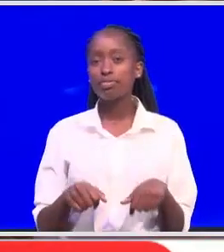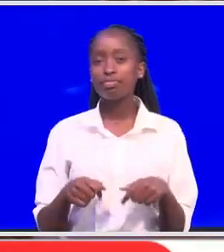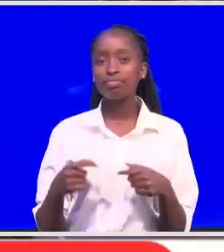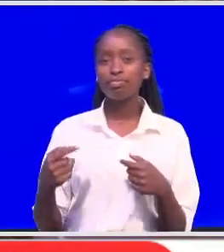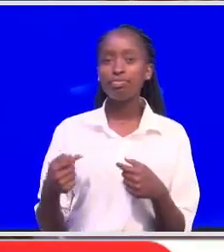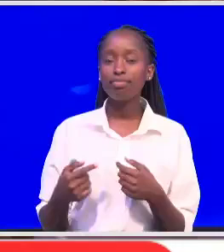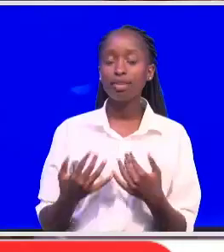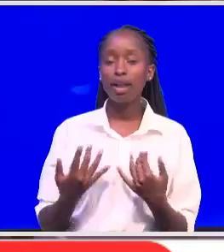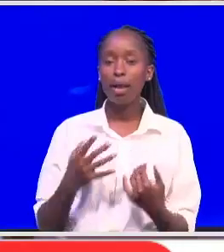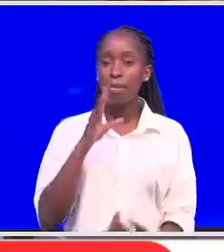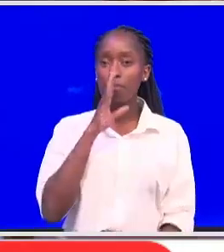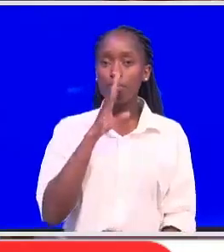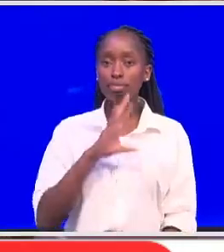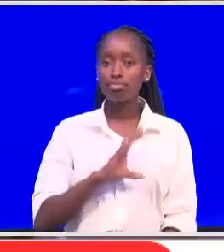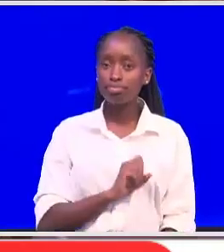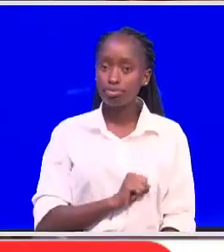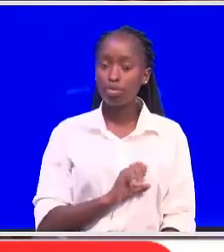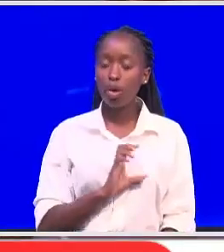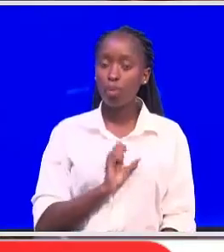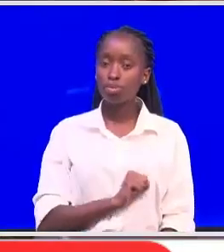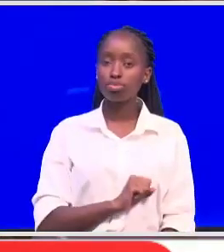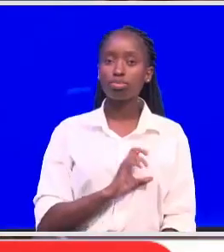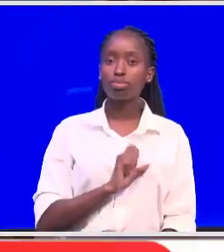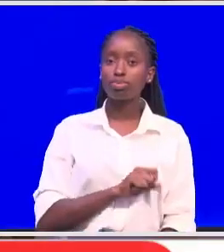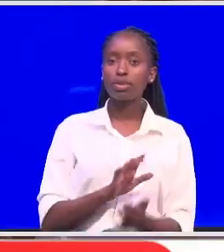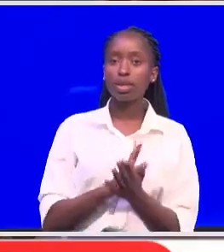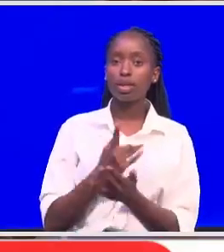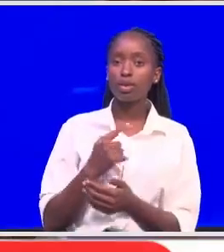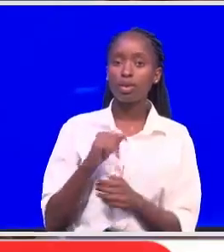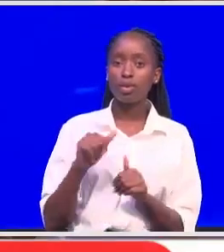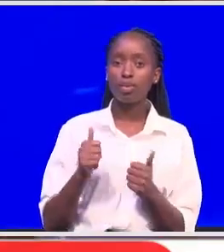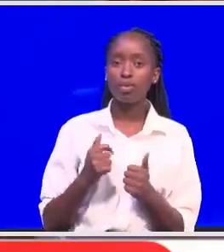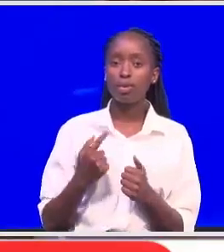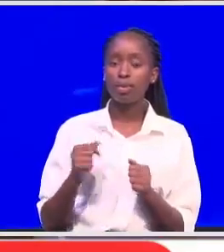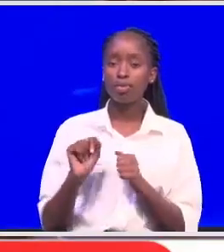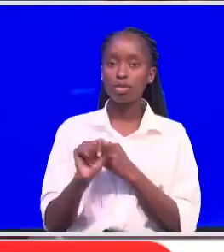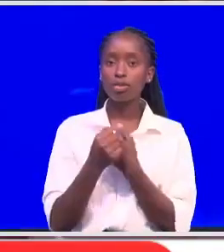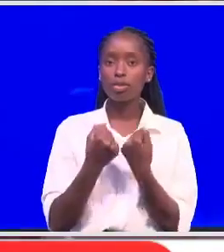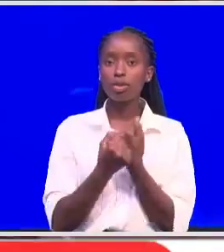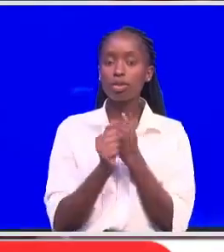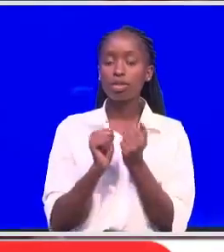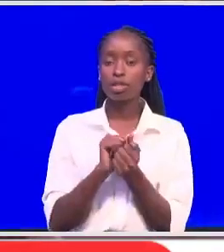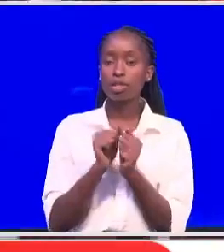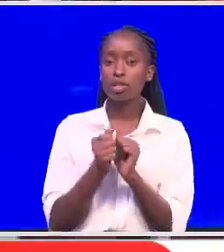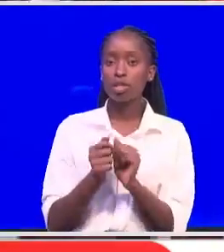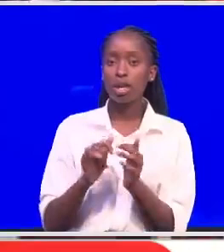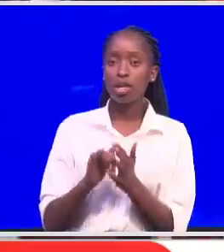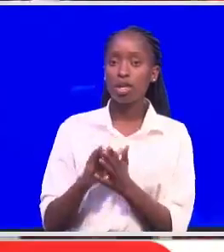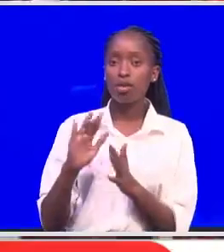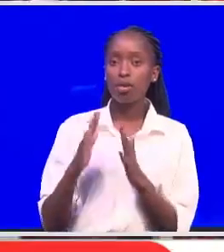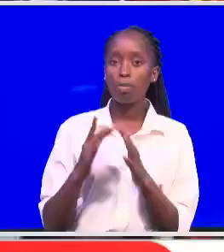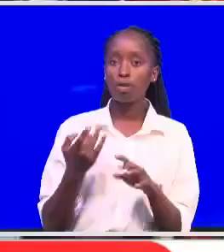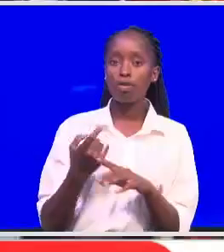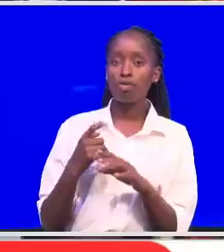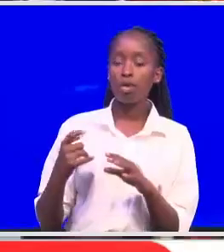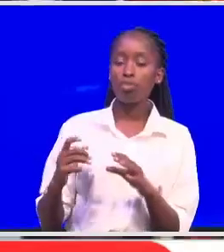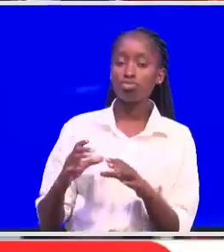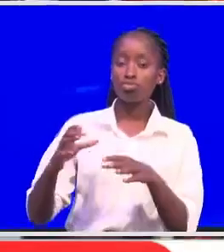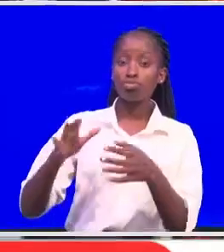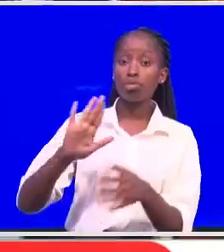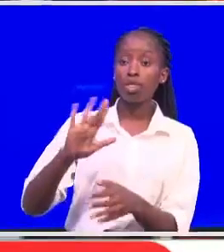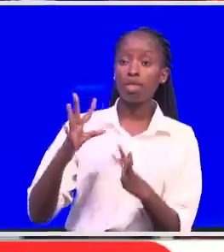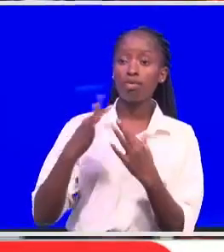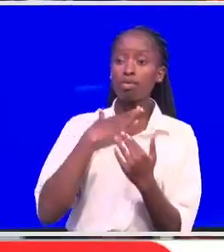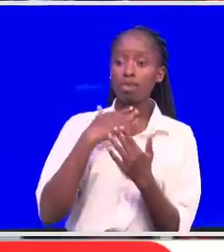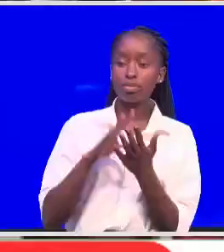kuvumilia na kuvumiliana ndio sawa. Uweze kubadilisha kila mtu anatoka kwa jamii yake. Ukitaka kumtoa